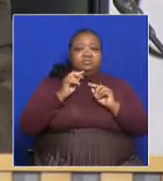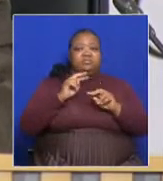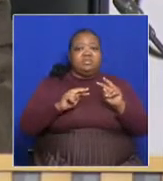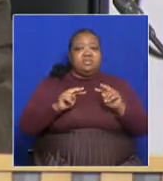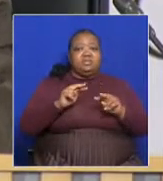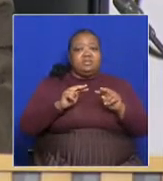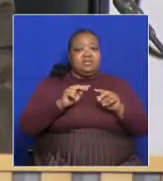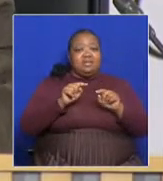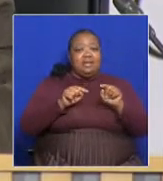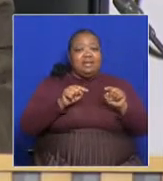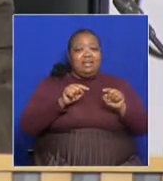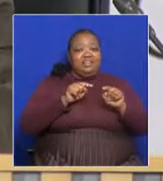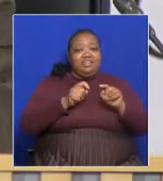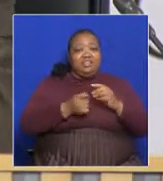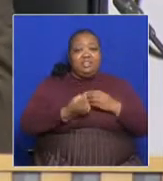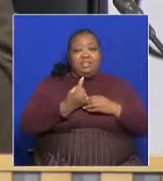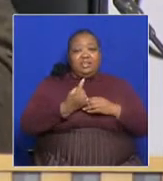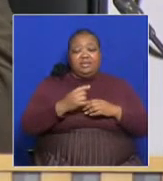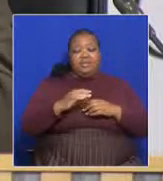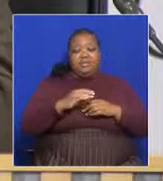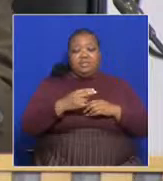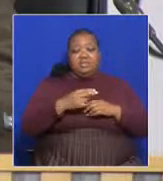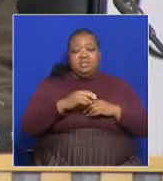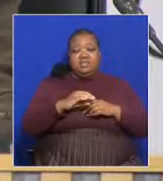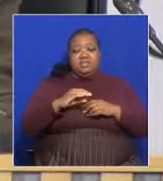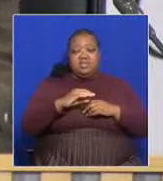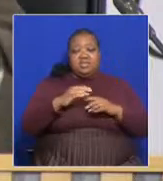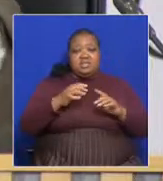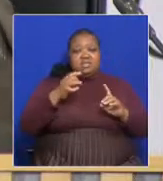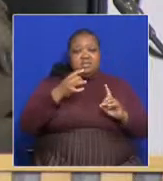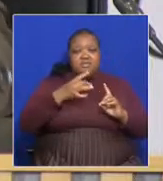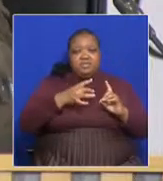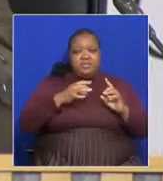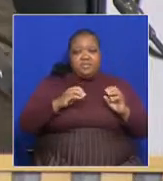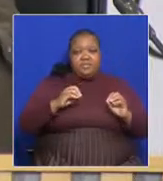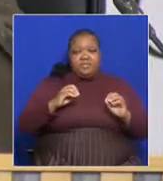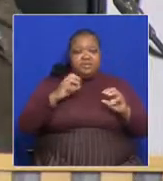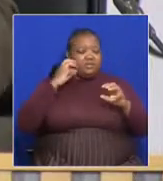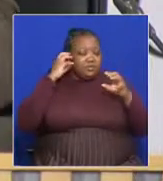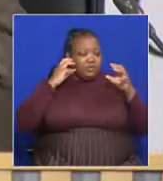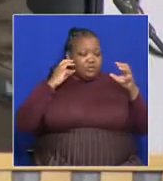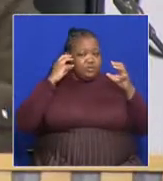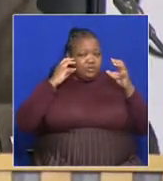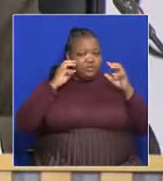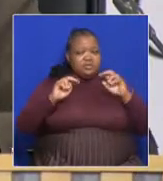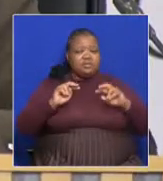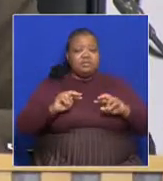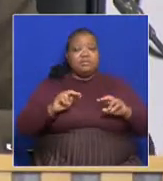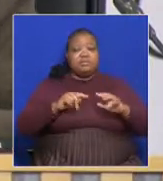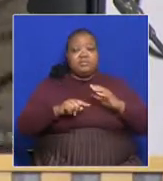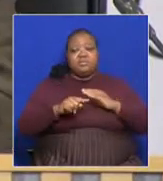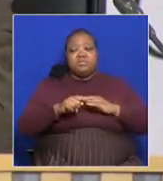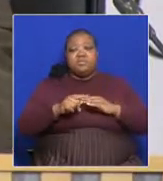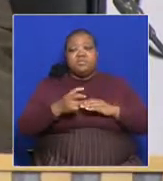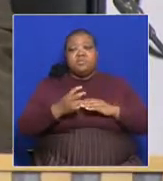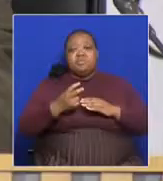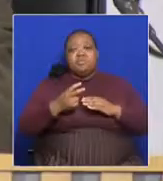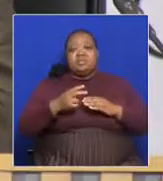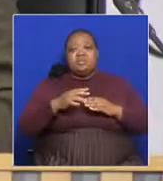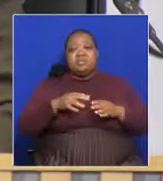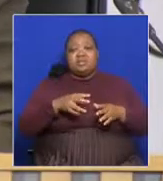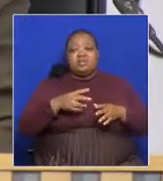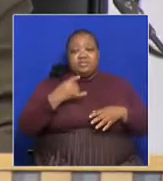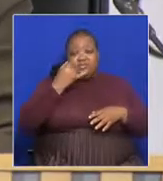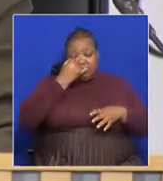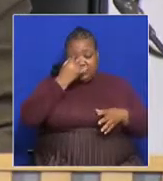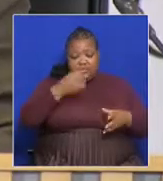place at the CHC container depot. He's probably confusing the inspection where we recovered those drugs. Not. He